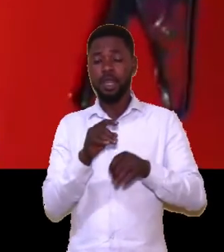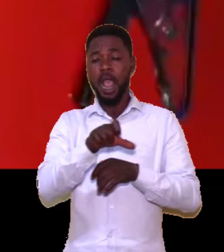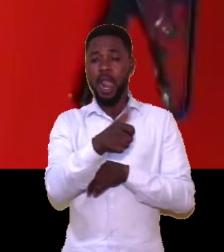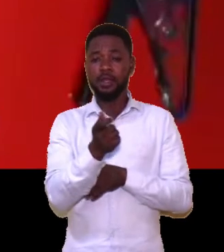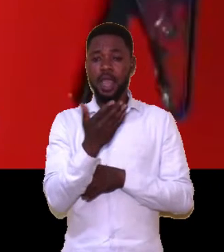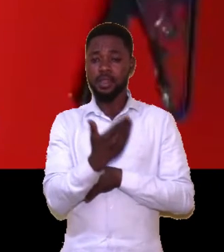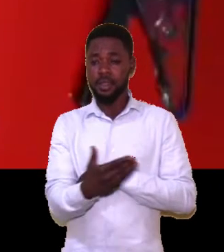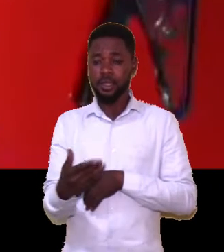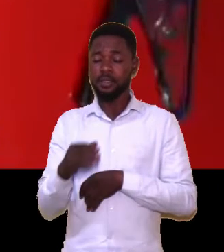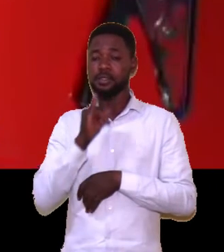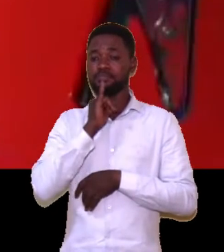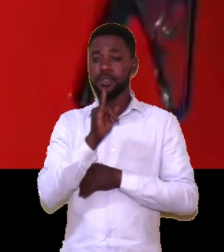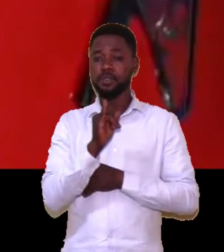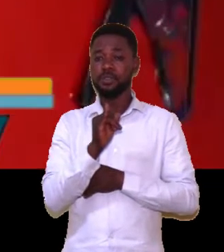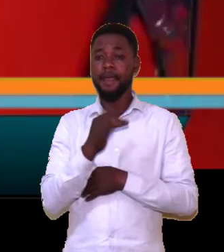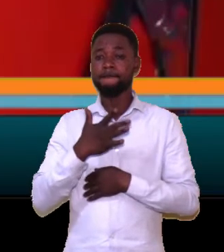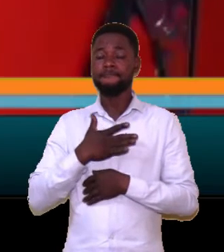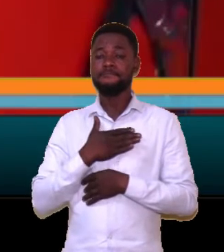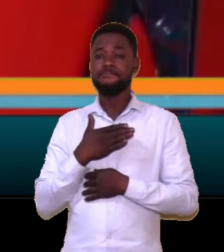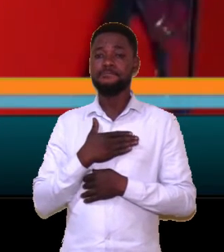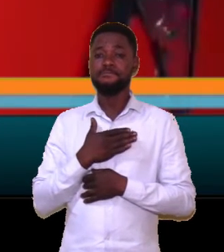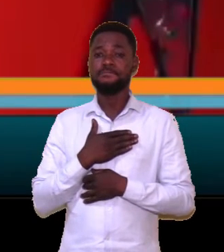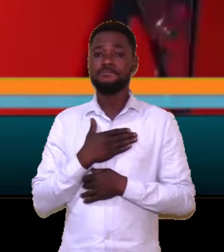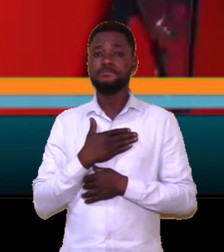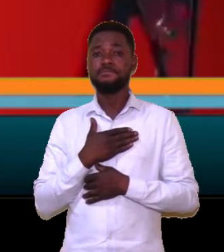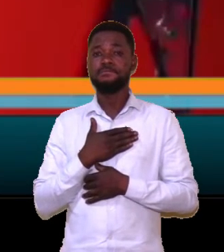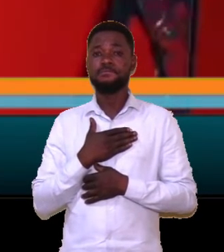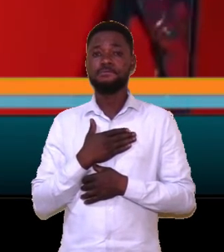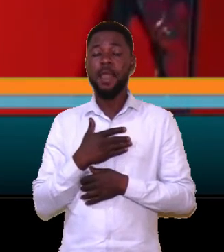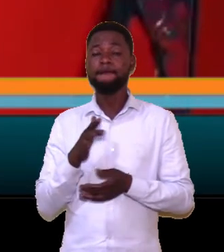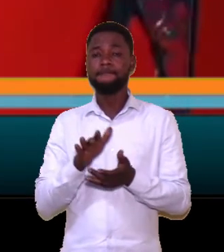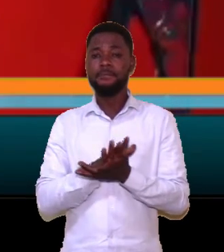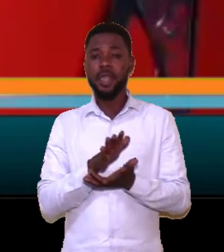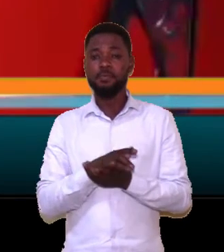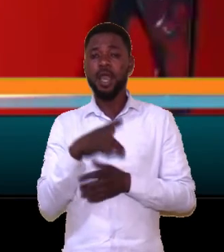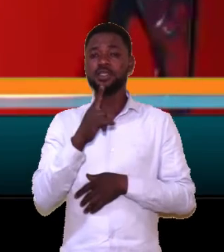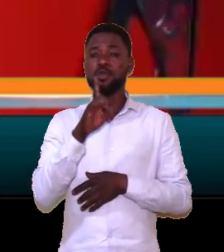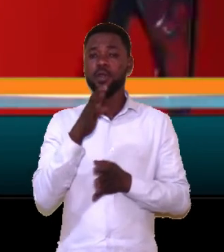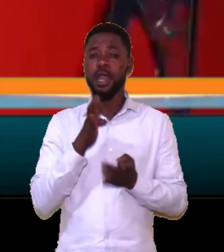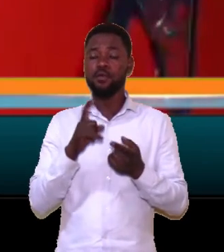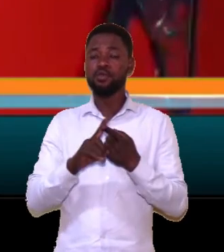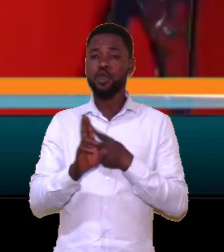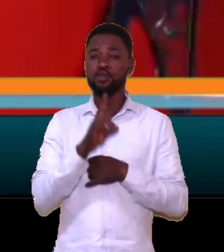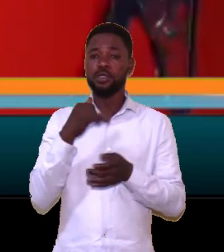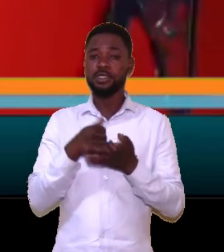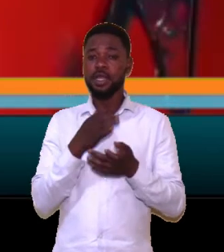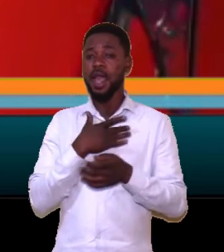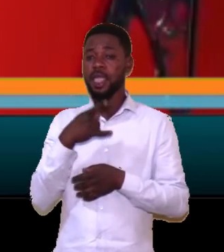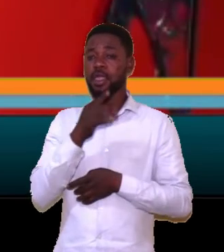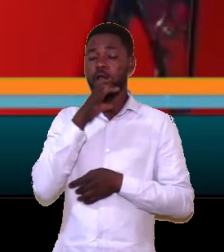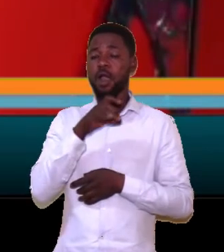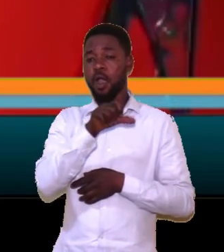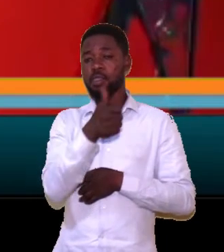down. So the next thing I'm going to be working on now is my paper, the one I'm going to use as